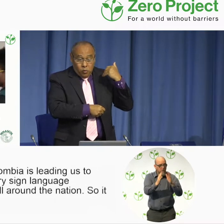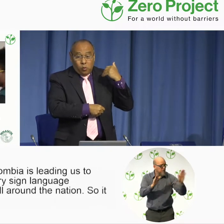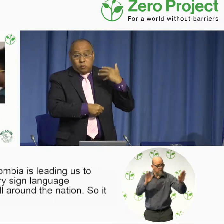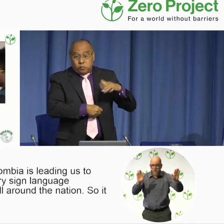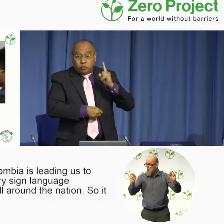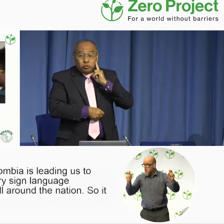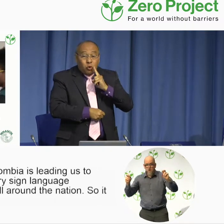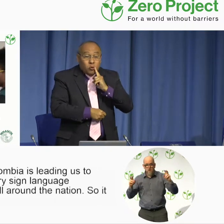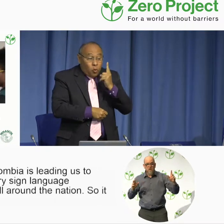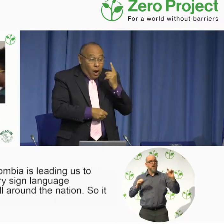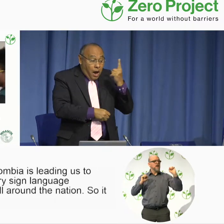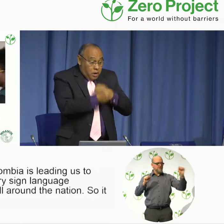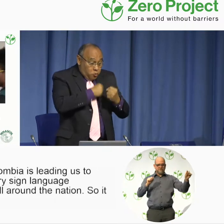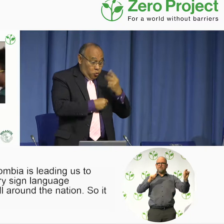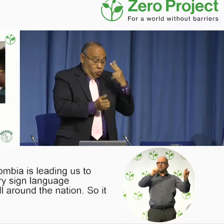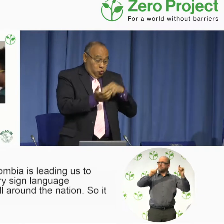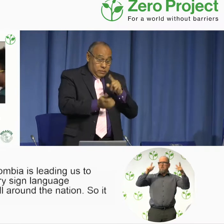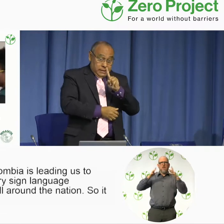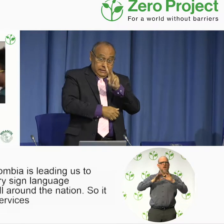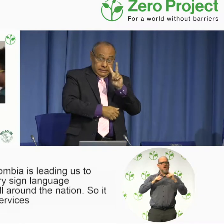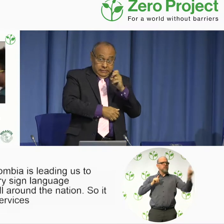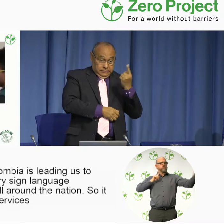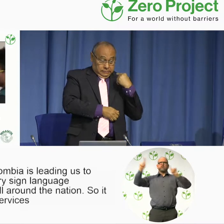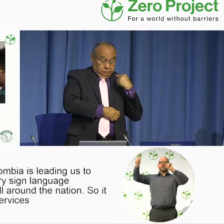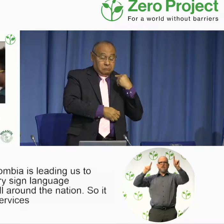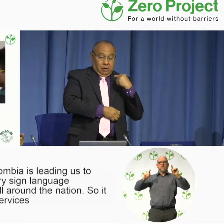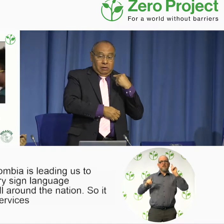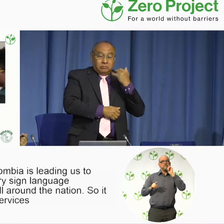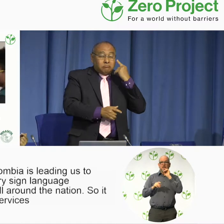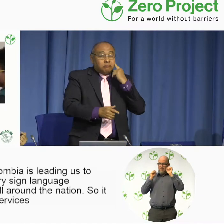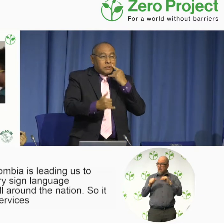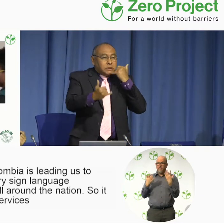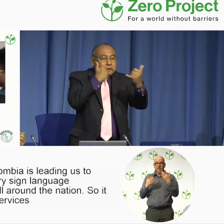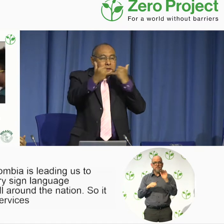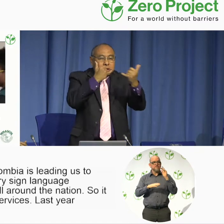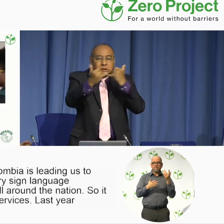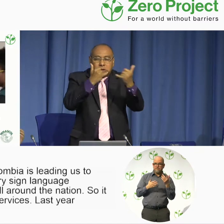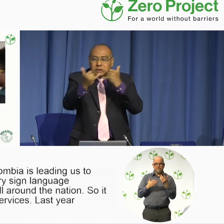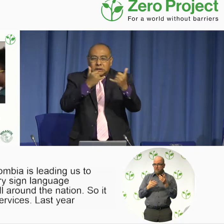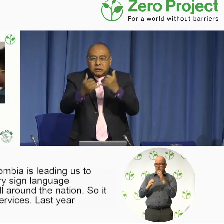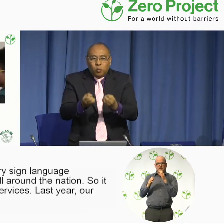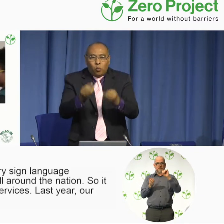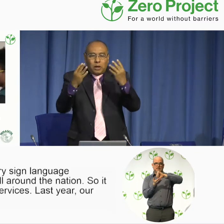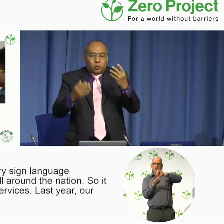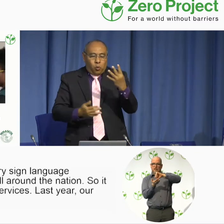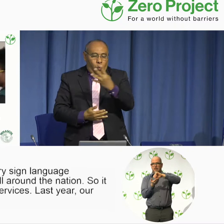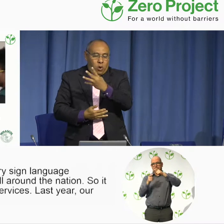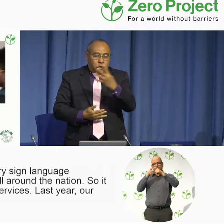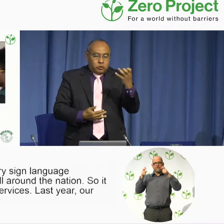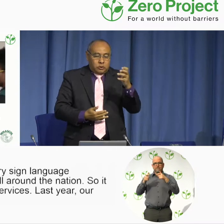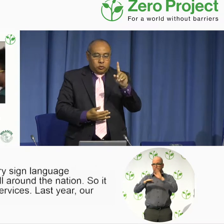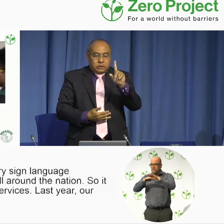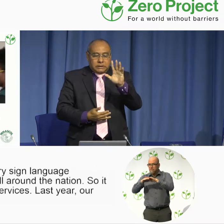So it allows the deaf people to use our services. Last year, our